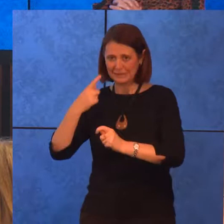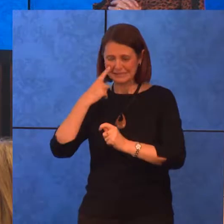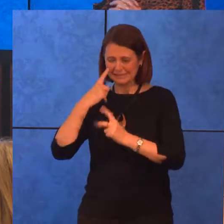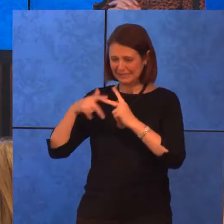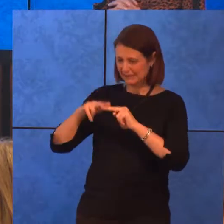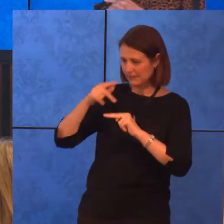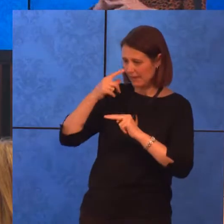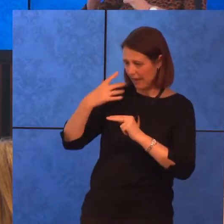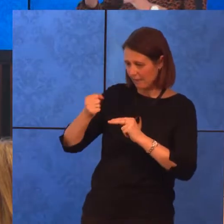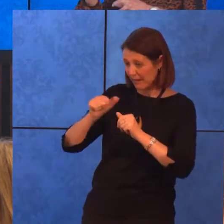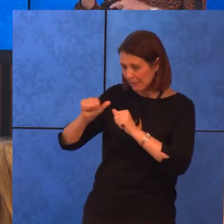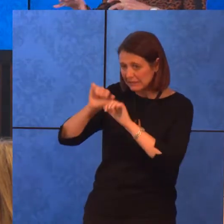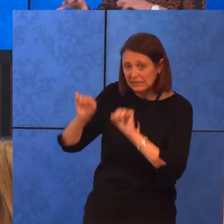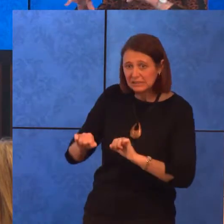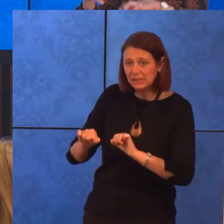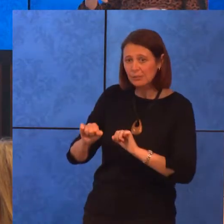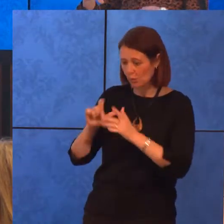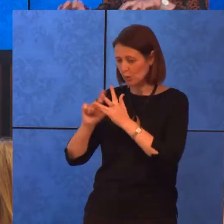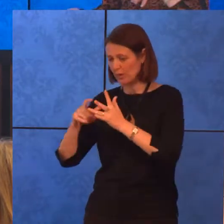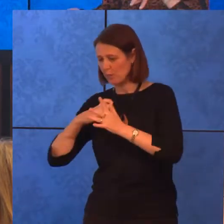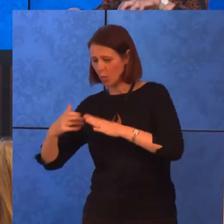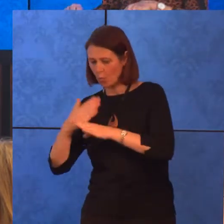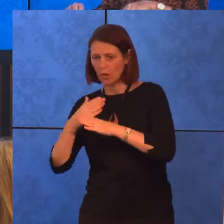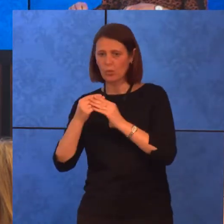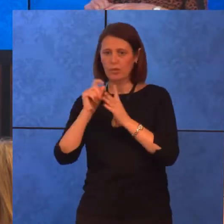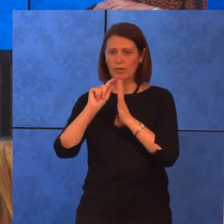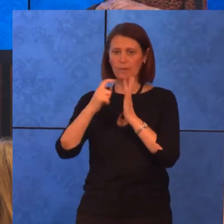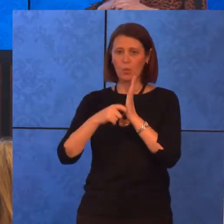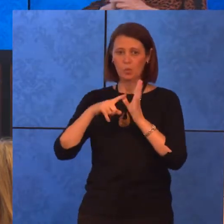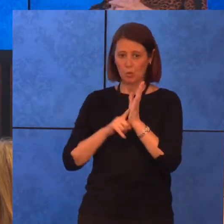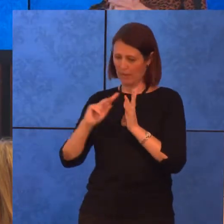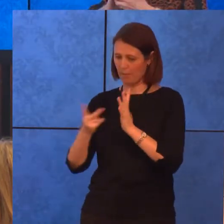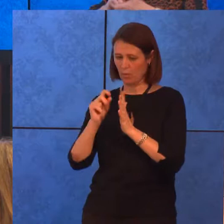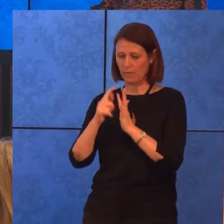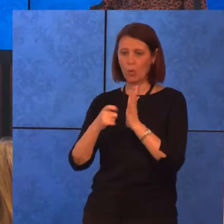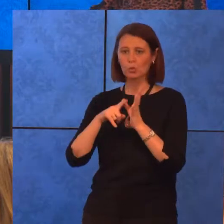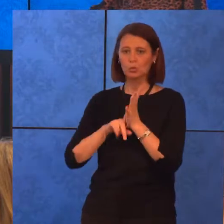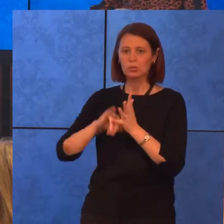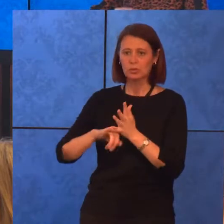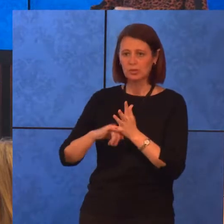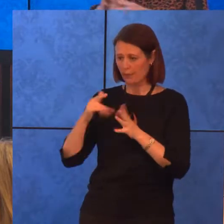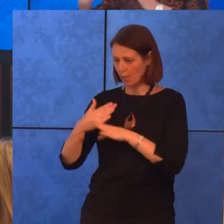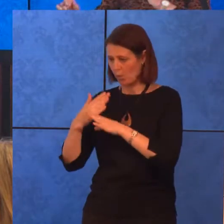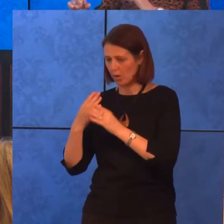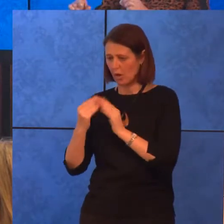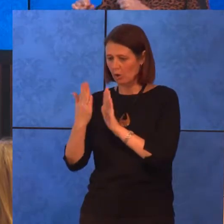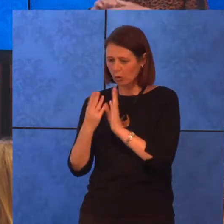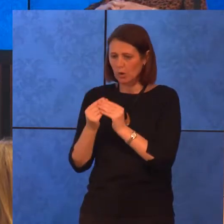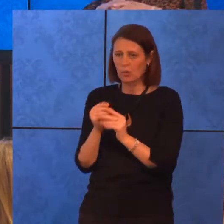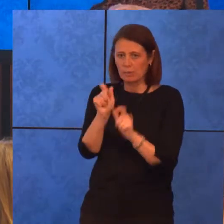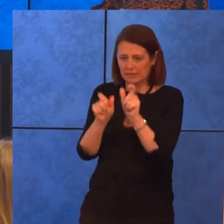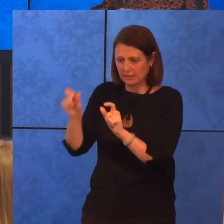a better system. We're doing some more work on our portals, both portals, and we'll be working closely with participants and